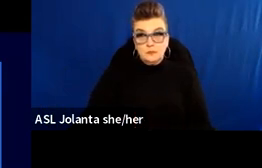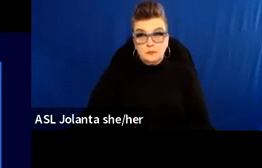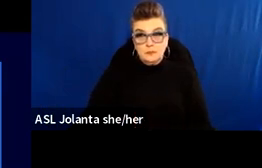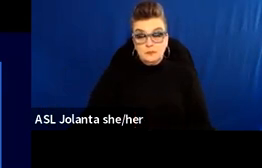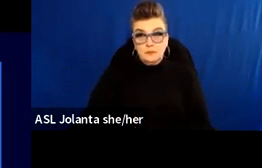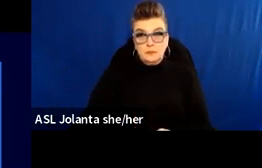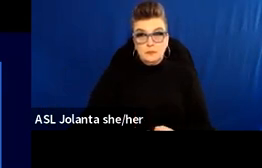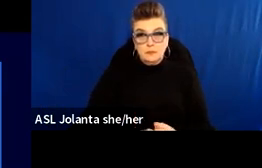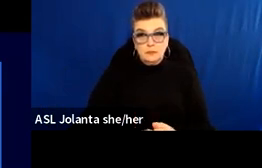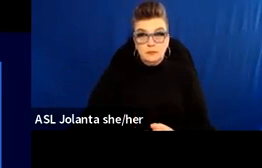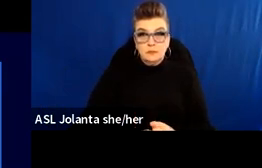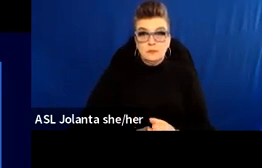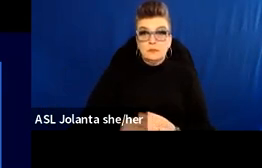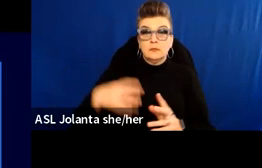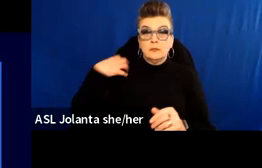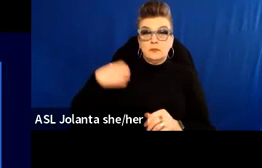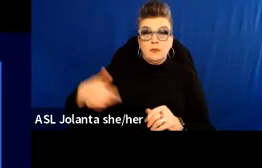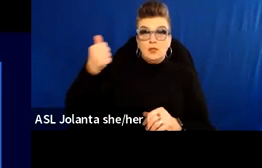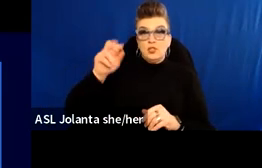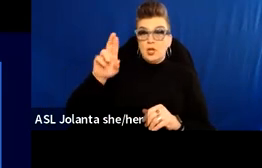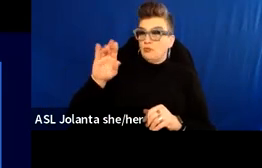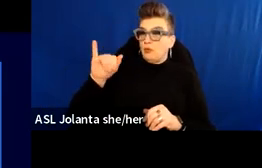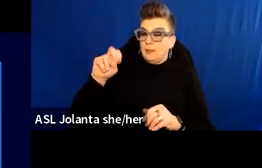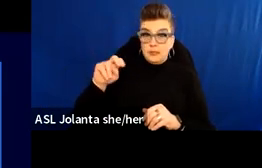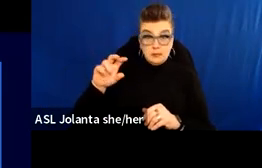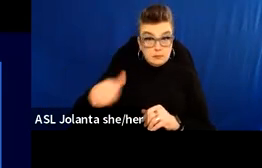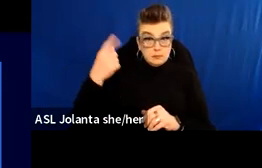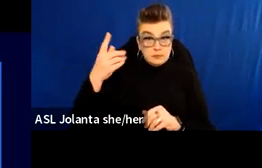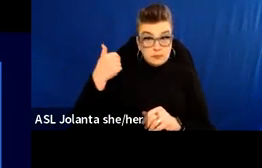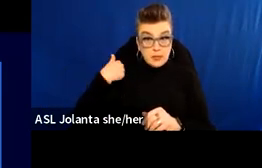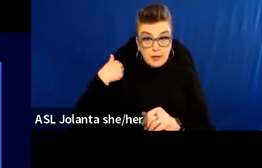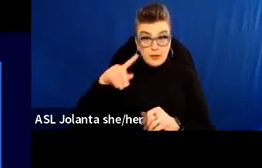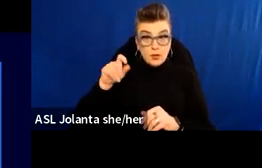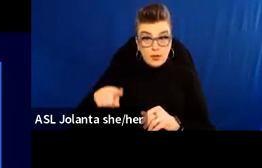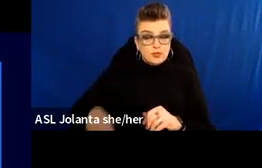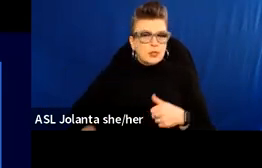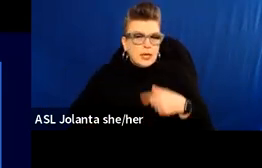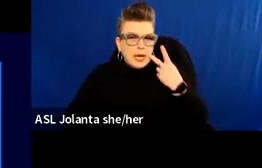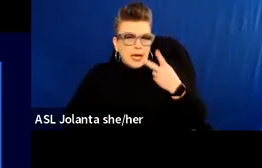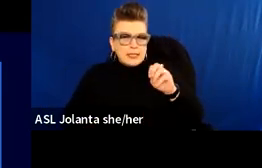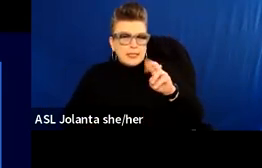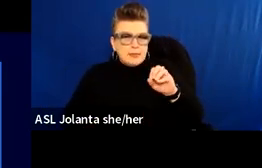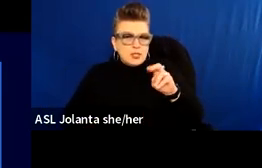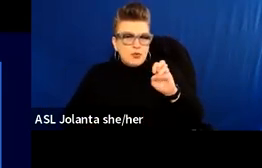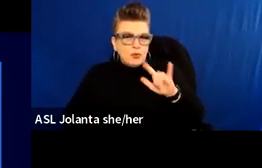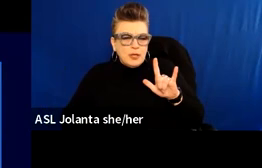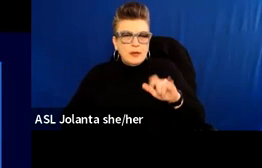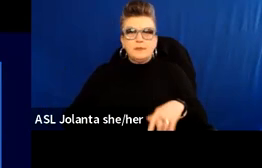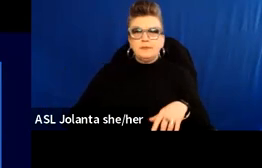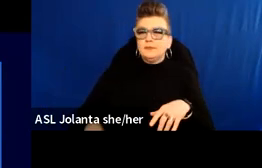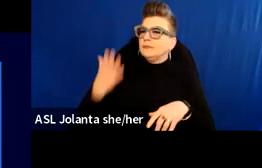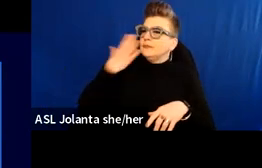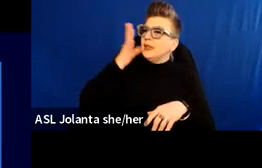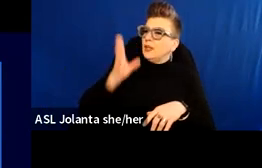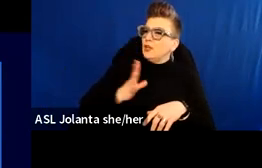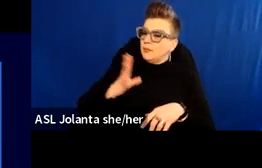does anyone else have a question i see mr o'neal's hand mr o'neil thank you madam chair and